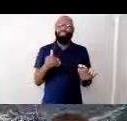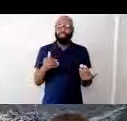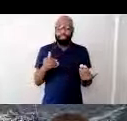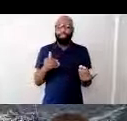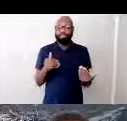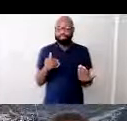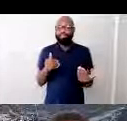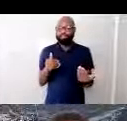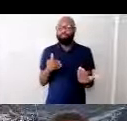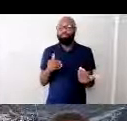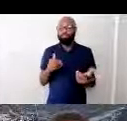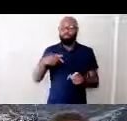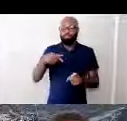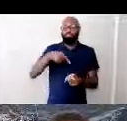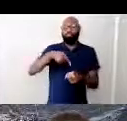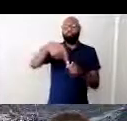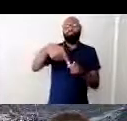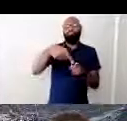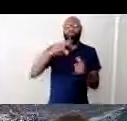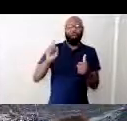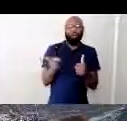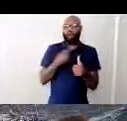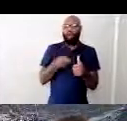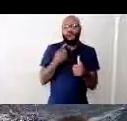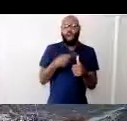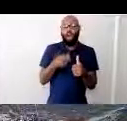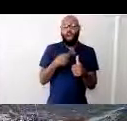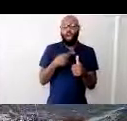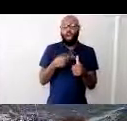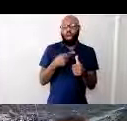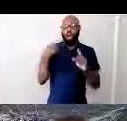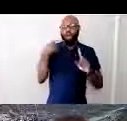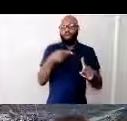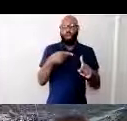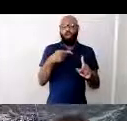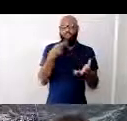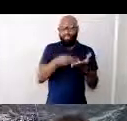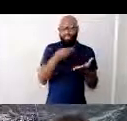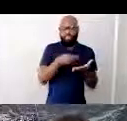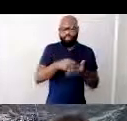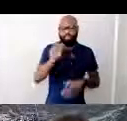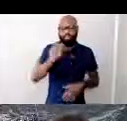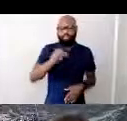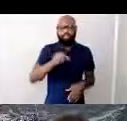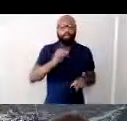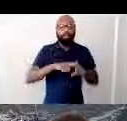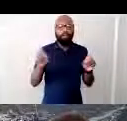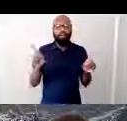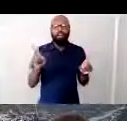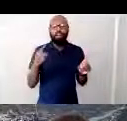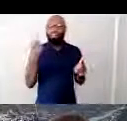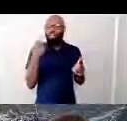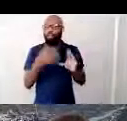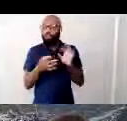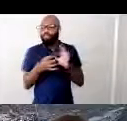and primarily I would say the fund, but what, as somebody mentioned, I think Justin